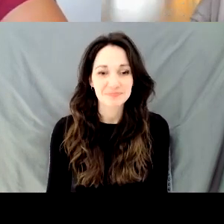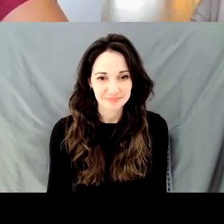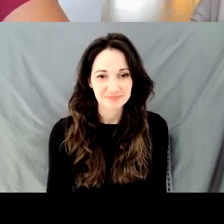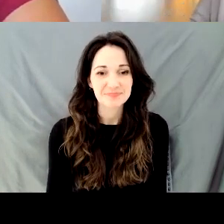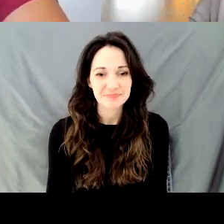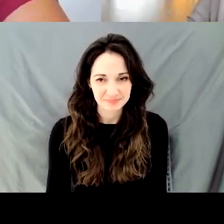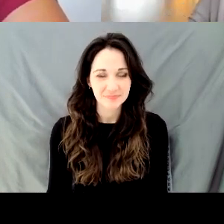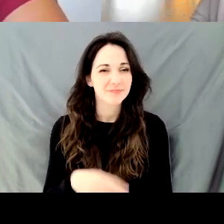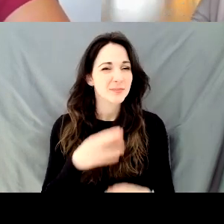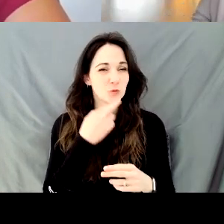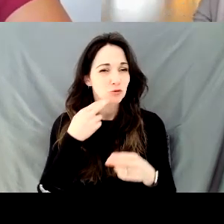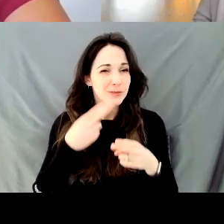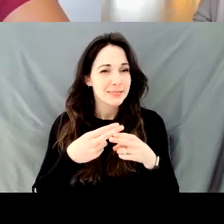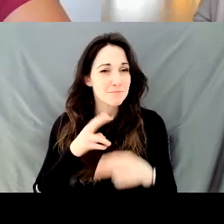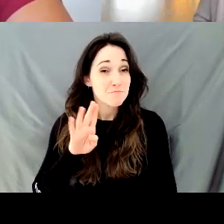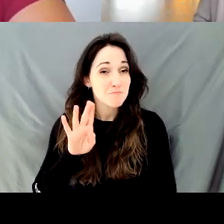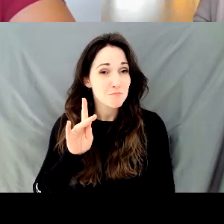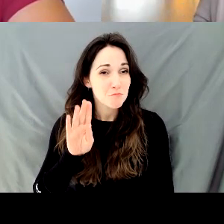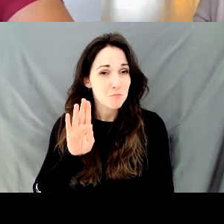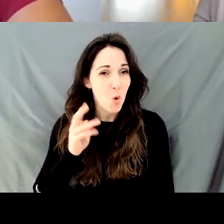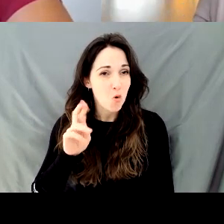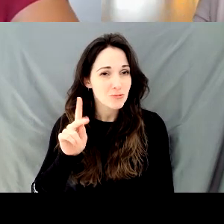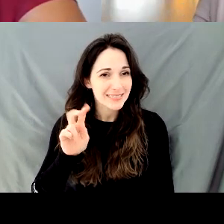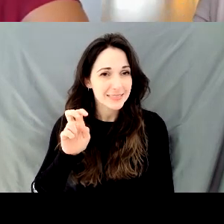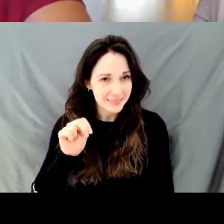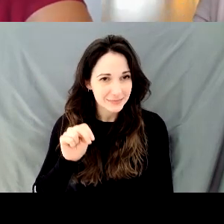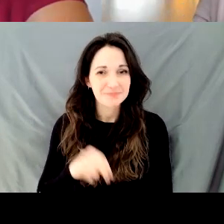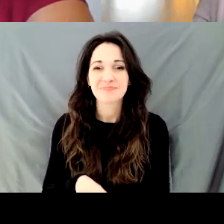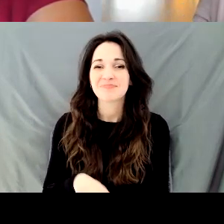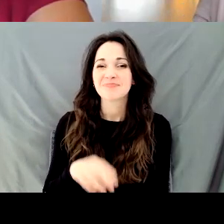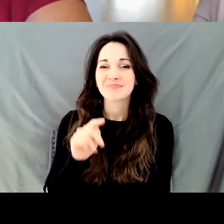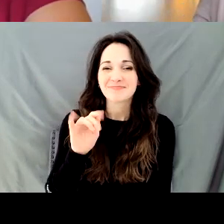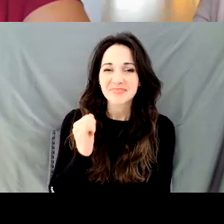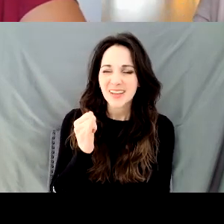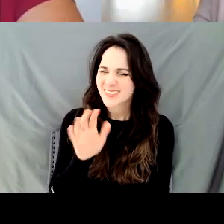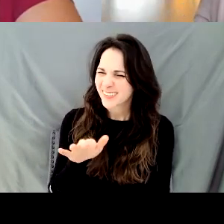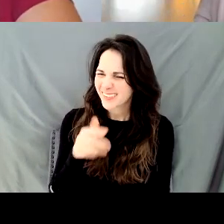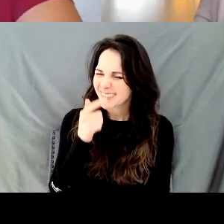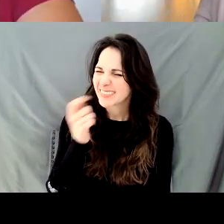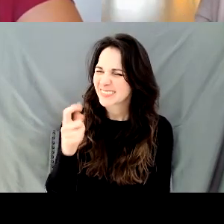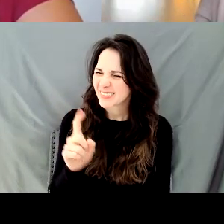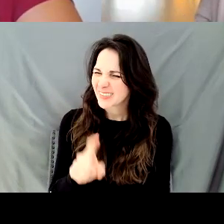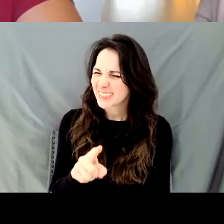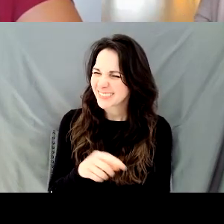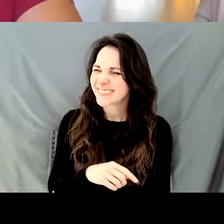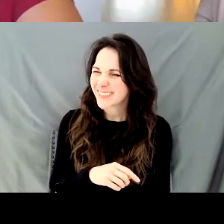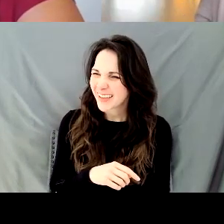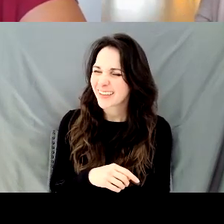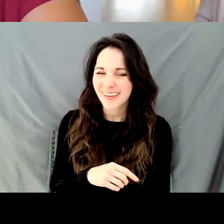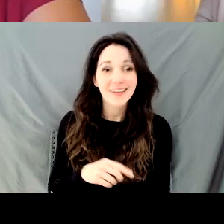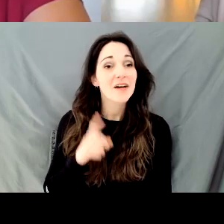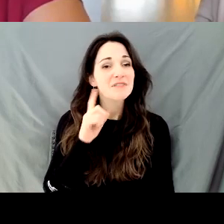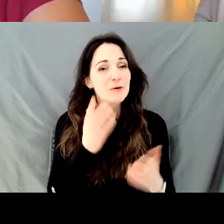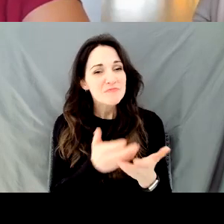question, and something that for folks all on the call, particularly if you're not as familiar with